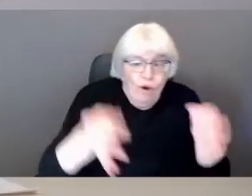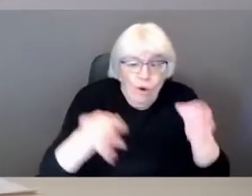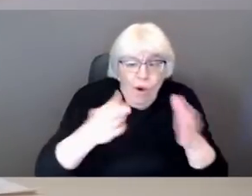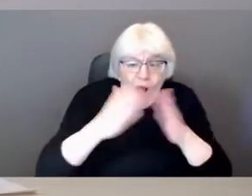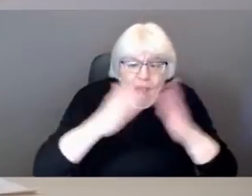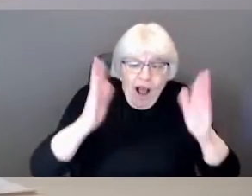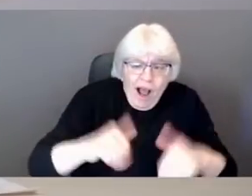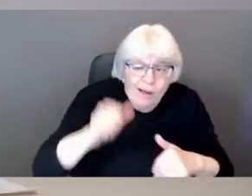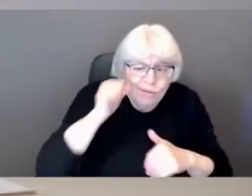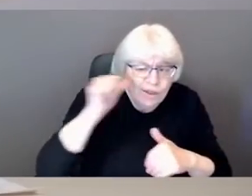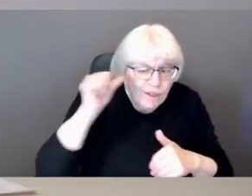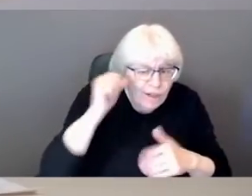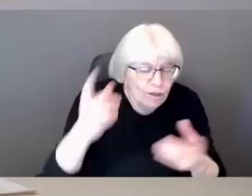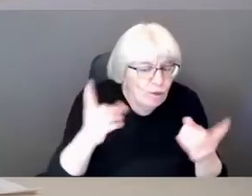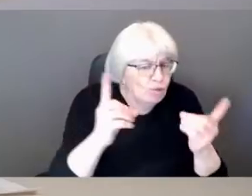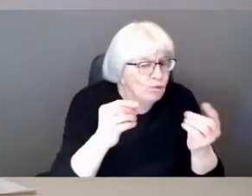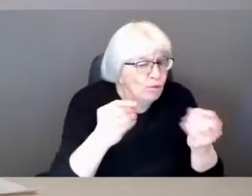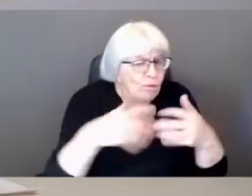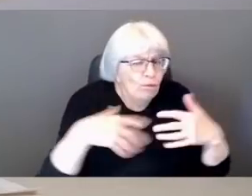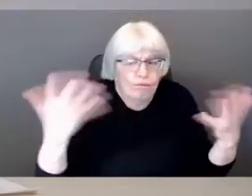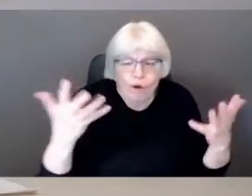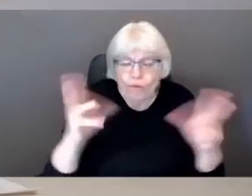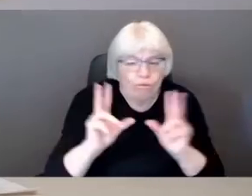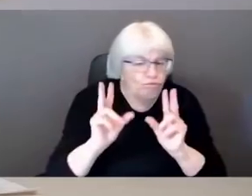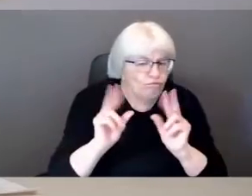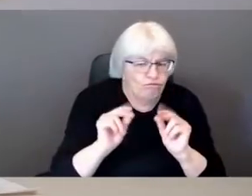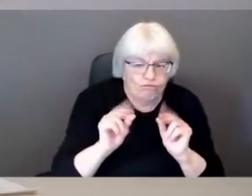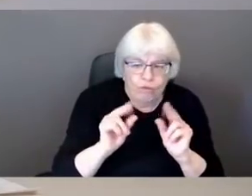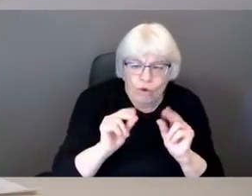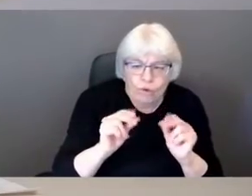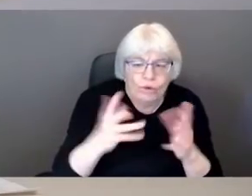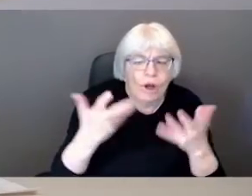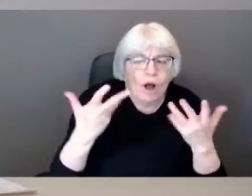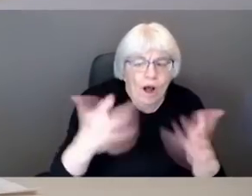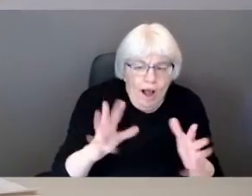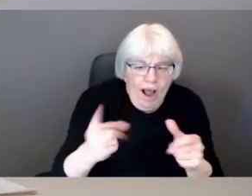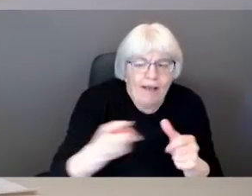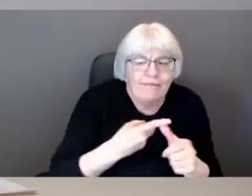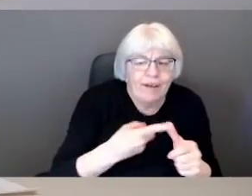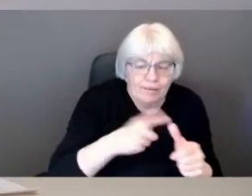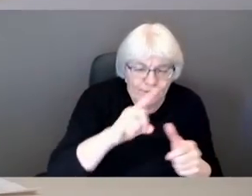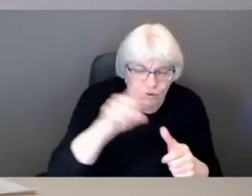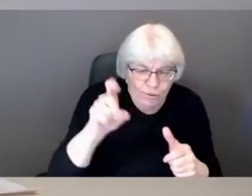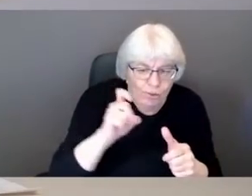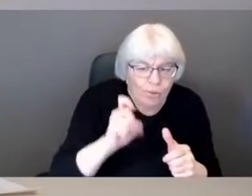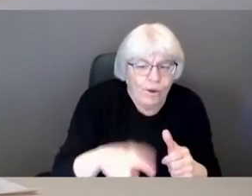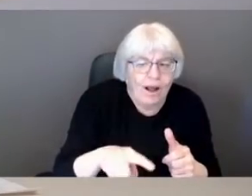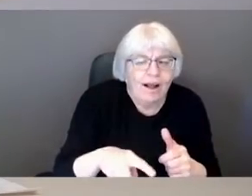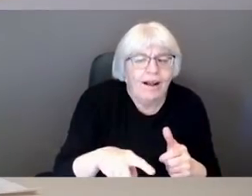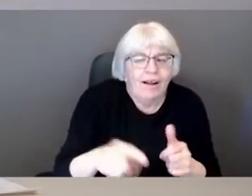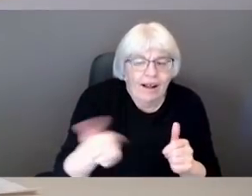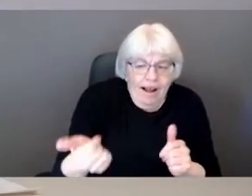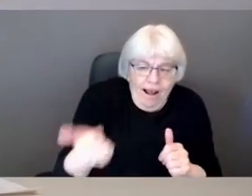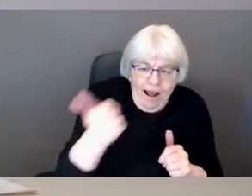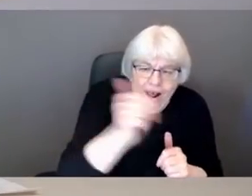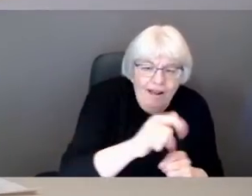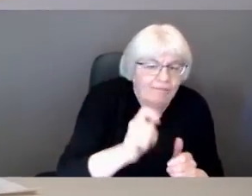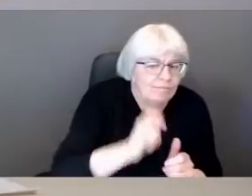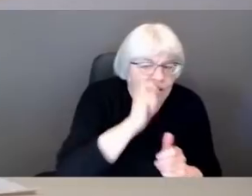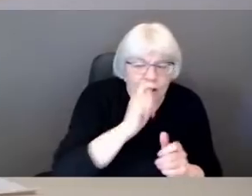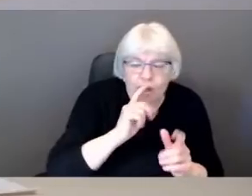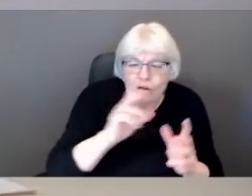No, it is not a public exposure site, and I think that was one of the first questions from Allison as well. It's not considered a public exposure site at this